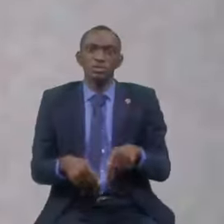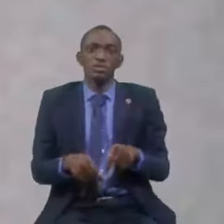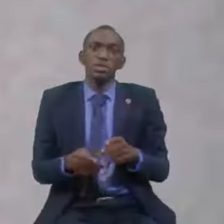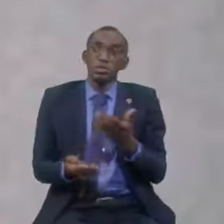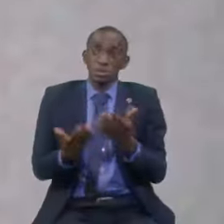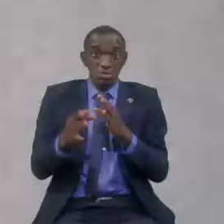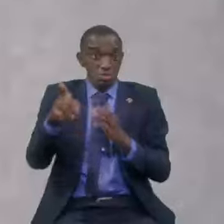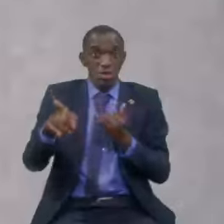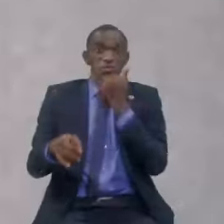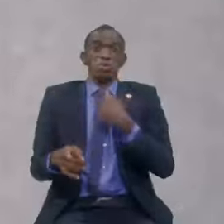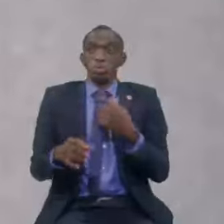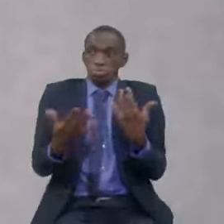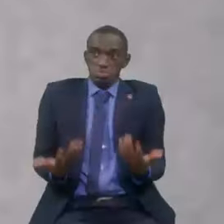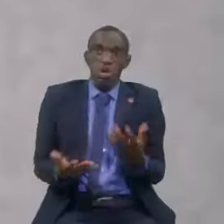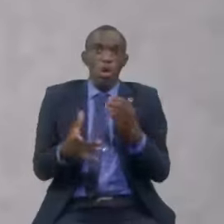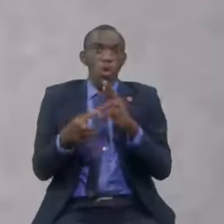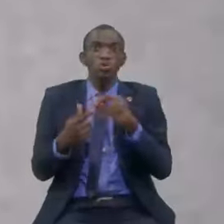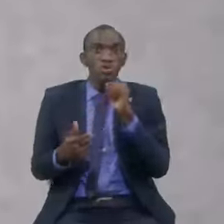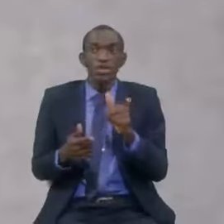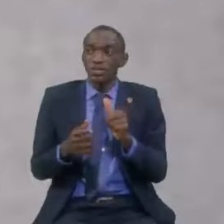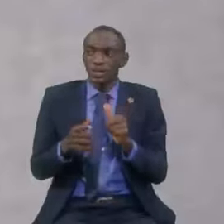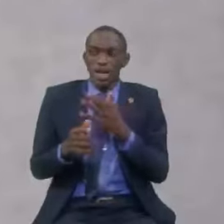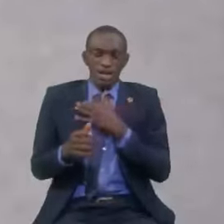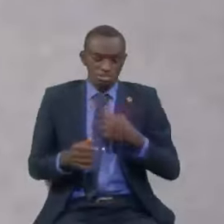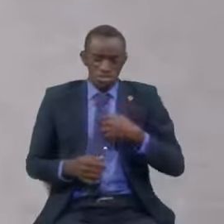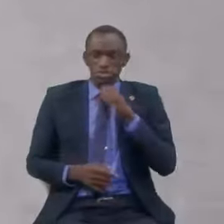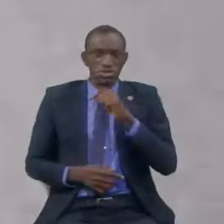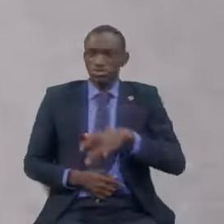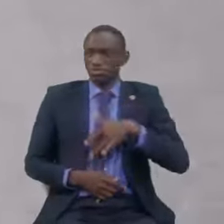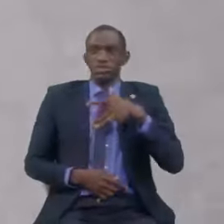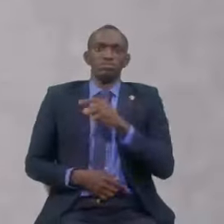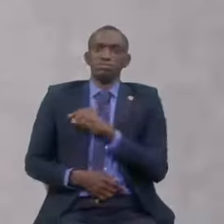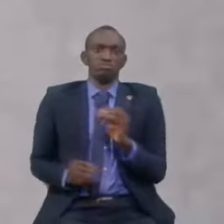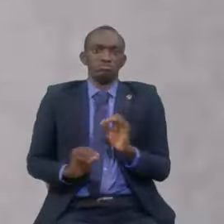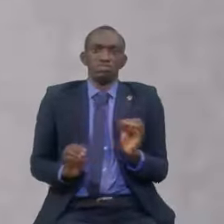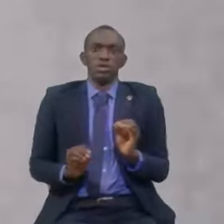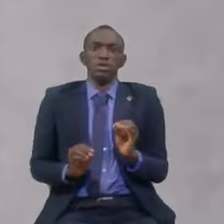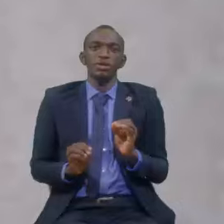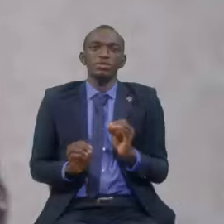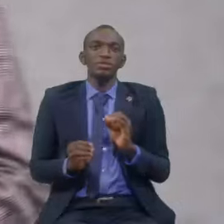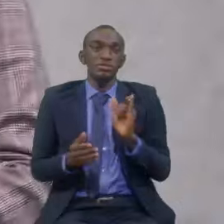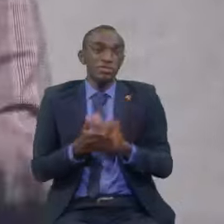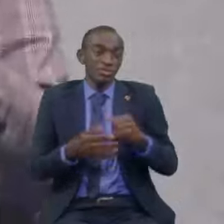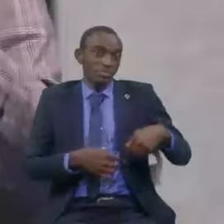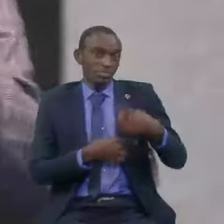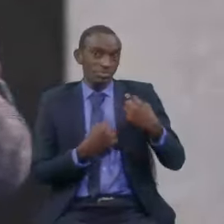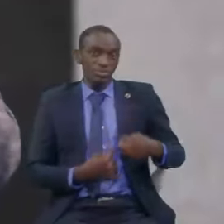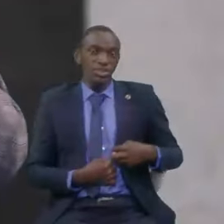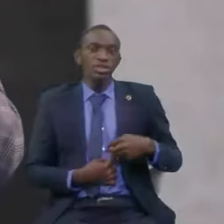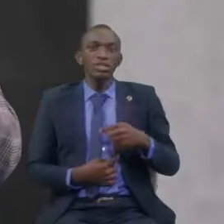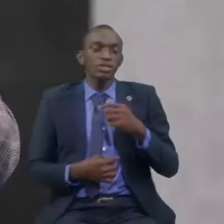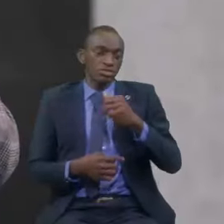not, and he does not feel anything. The heart is stone. A stony heart does